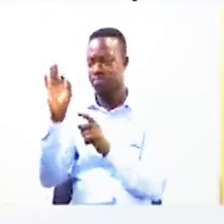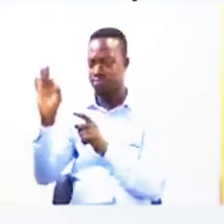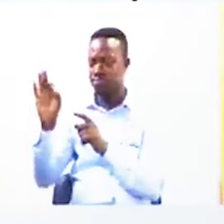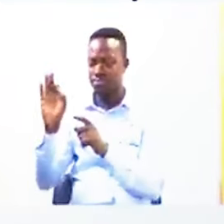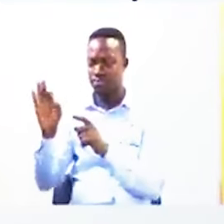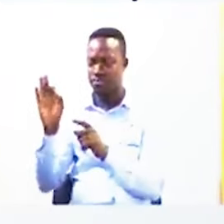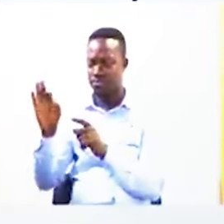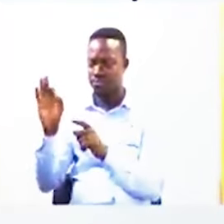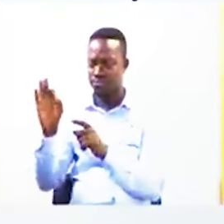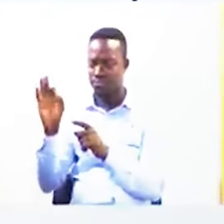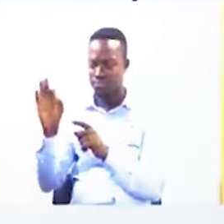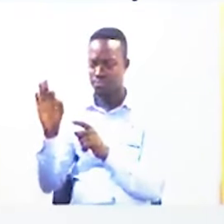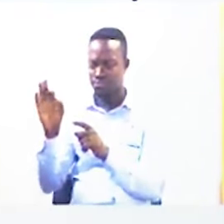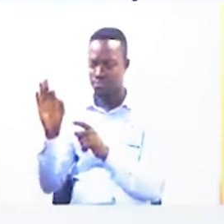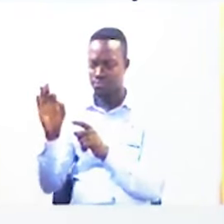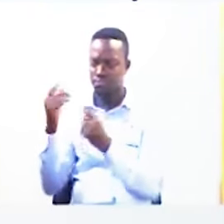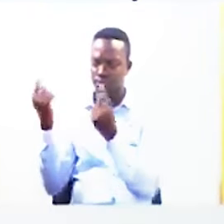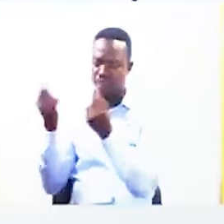Gentiles.